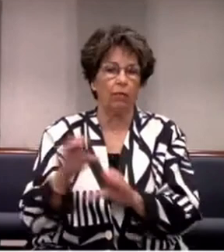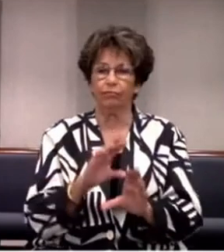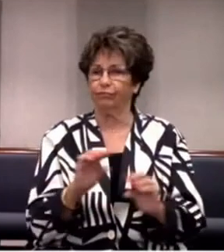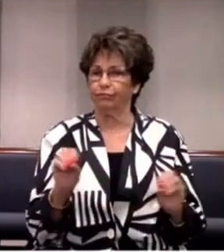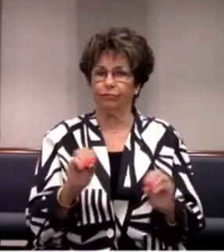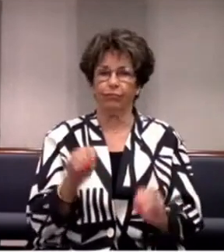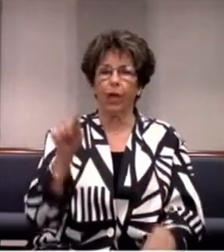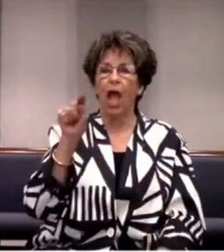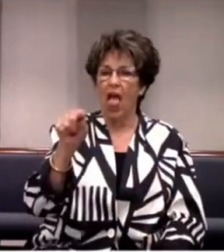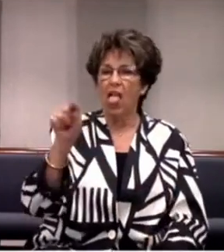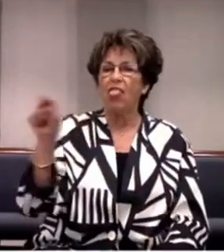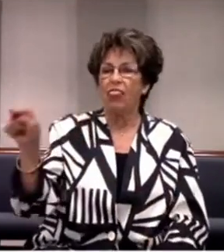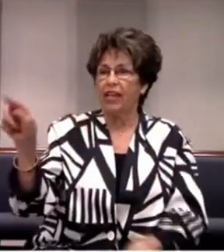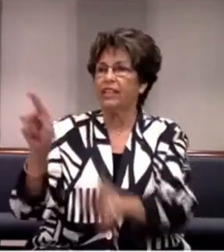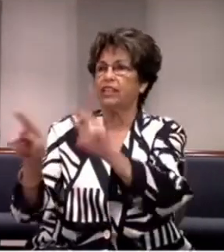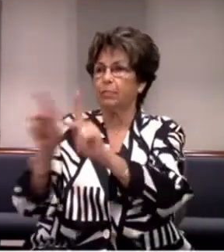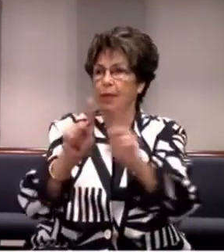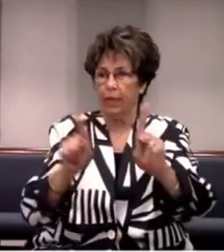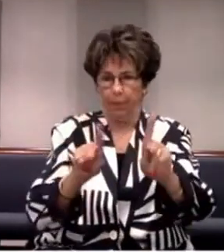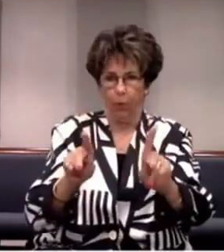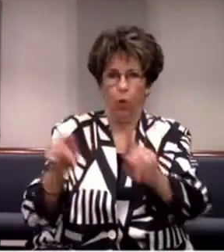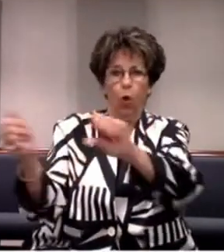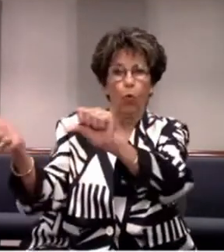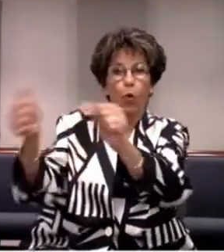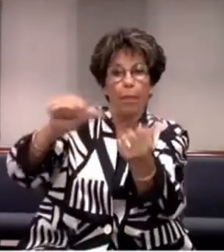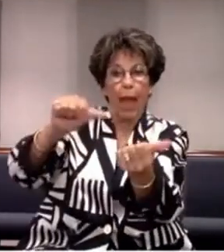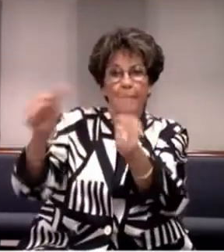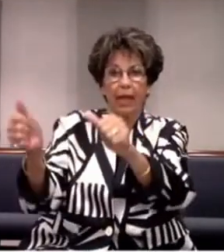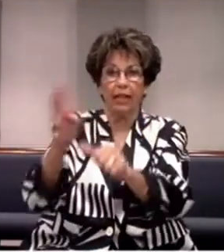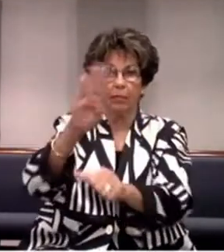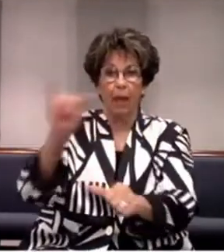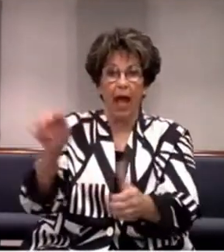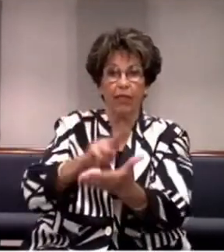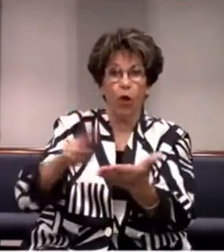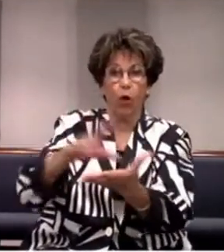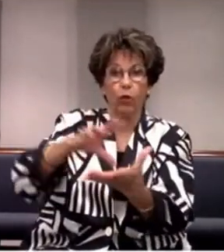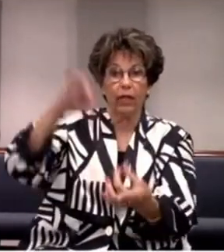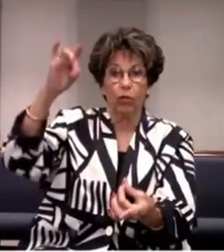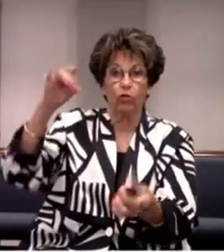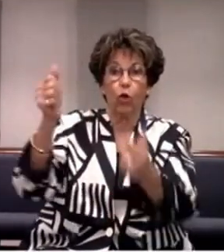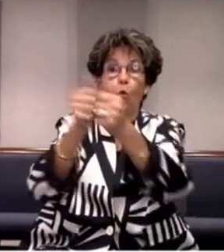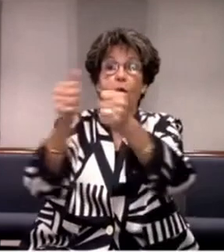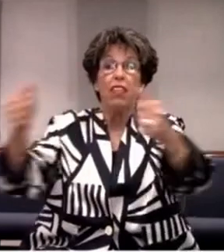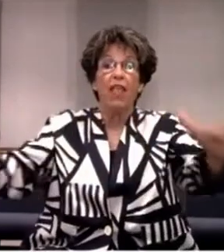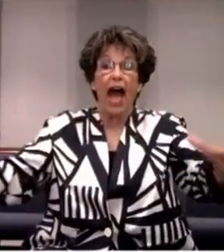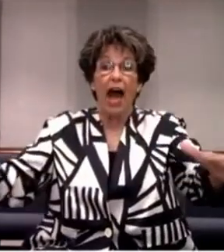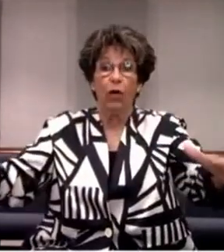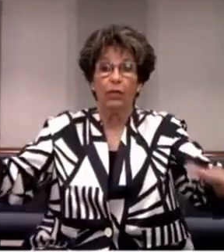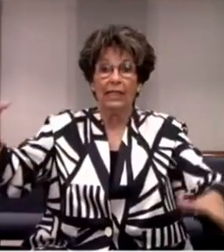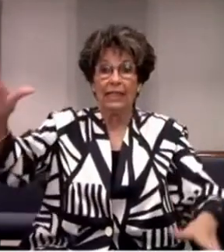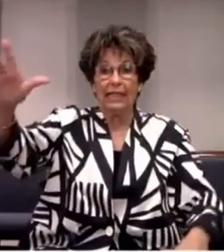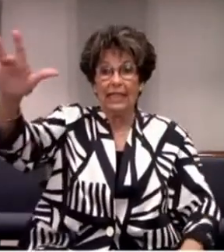people were baptized by the Holy Ghost without human touch.